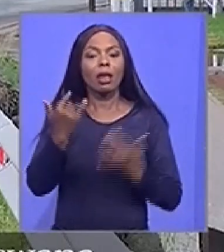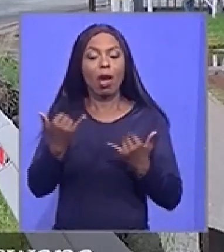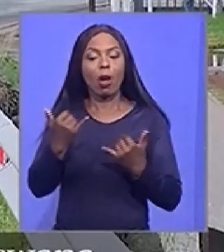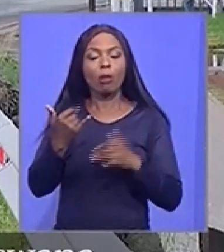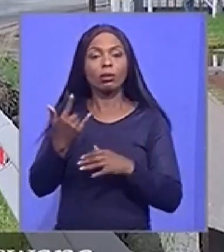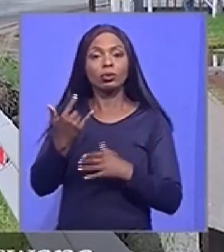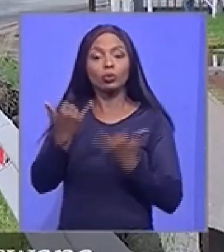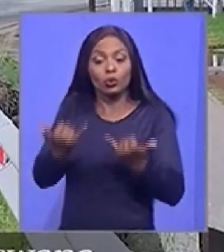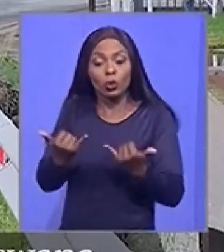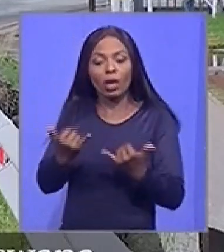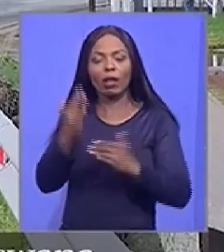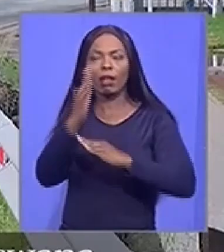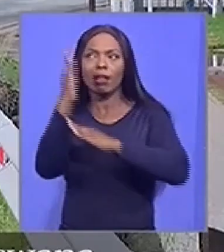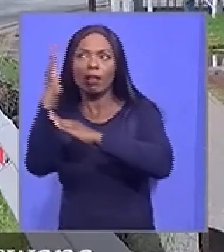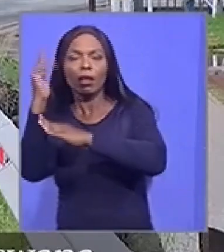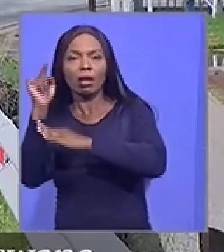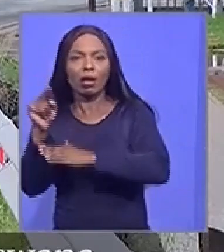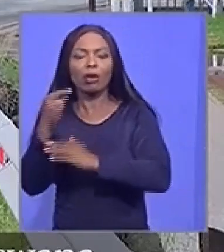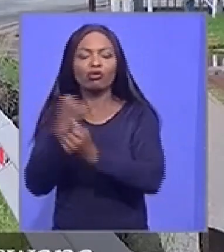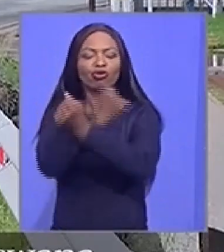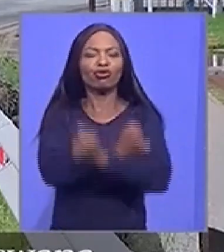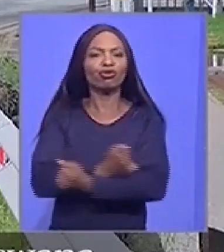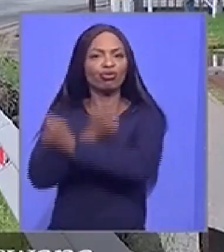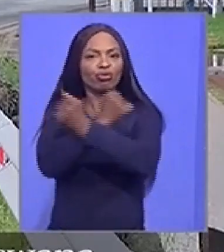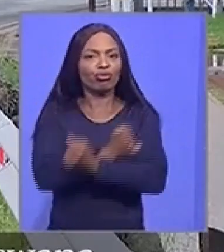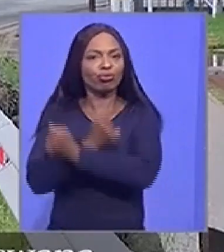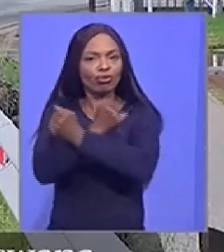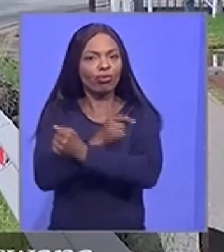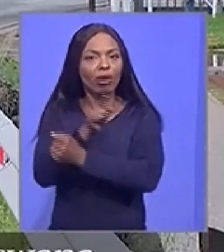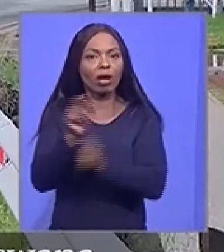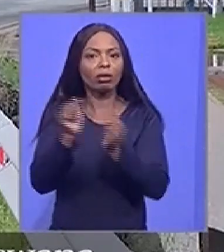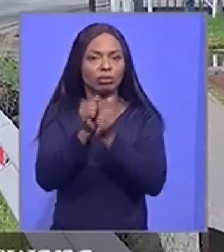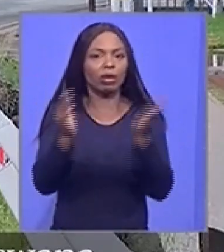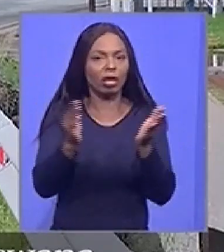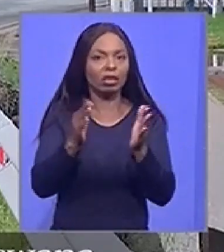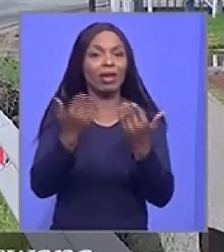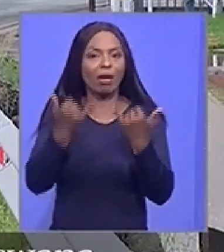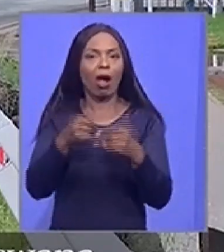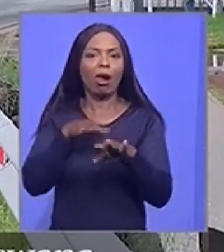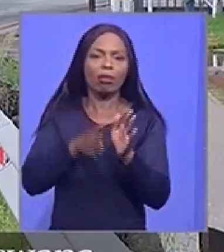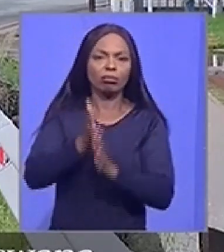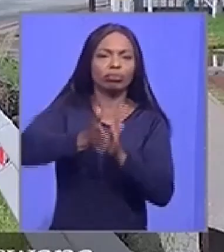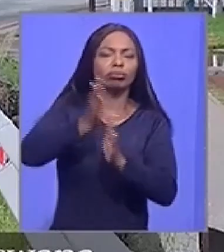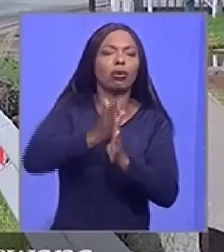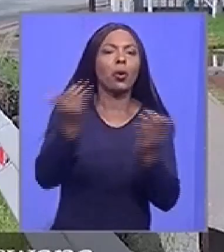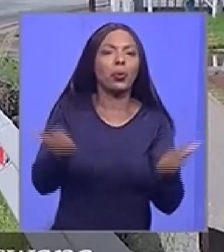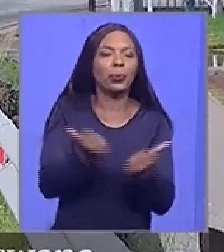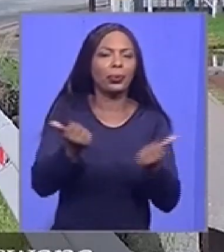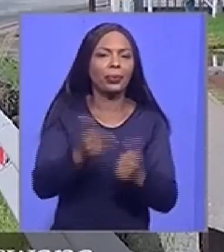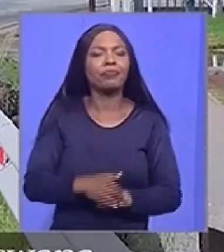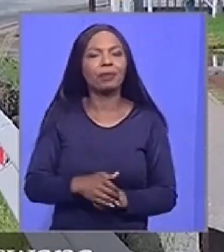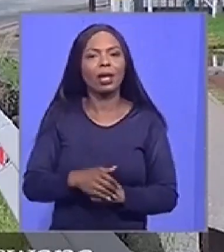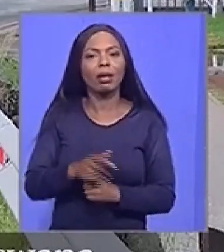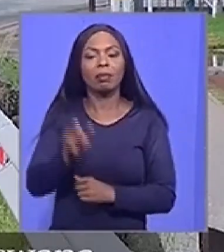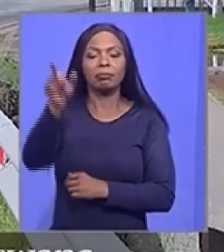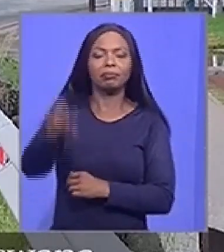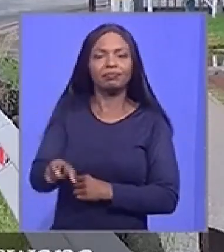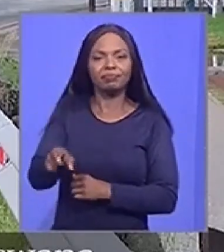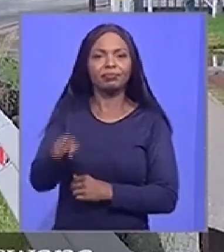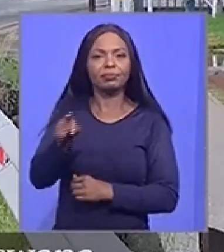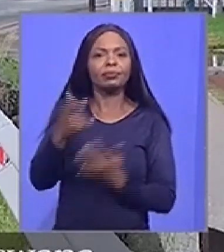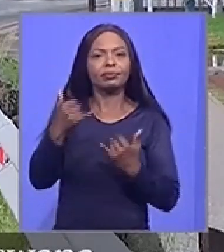gore kelo ya ditraka tota ya ka ke setse ke tlhalositse gore e simolola go ka elela mme nka letla jalo ge re Dikgang